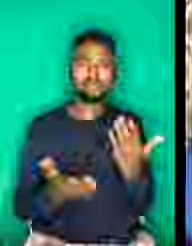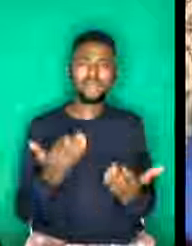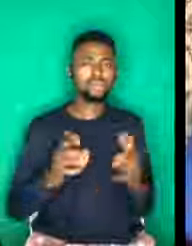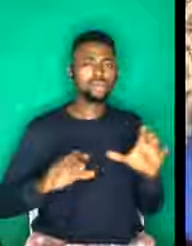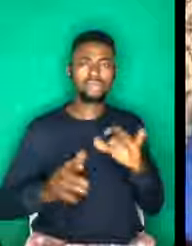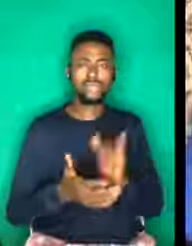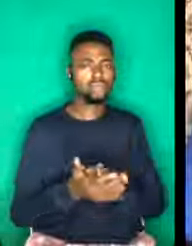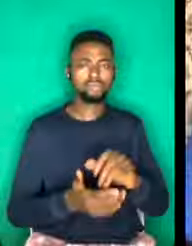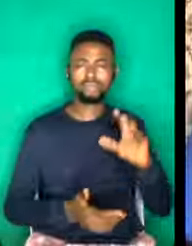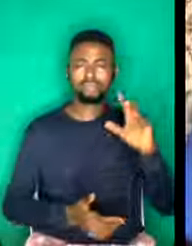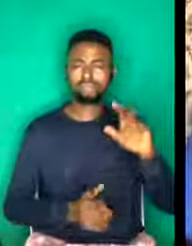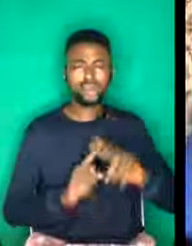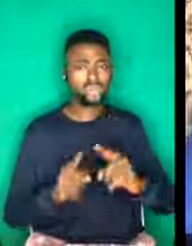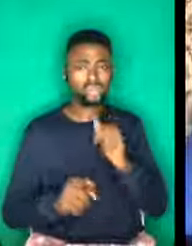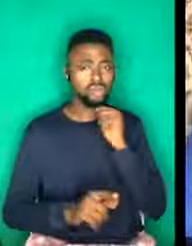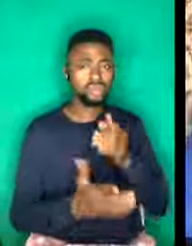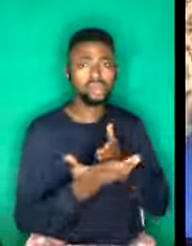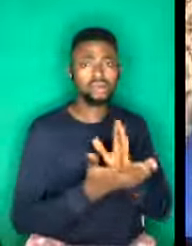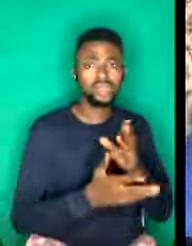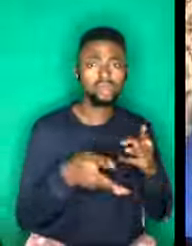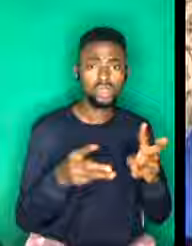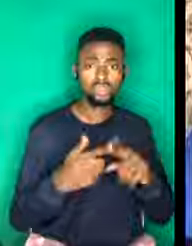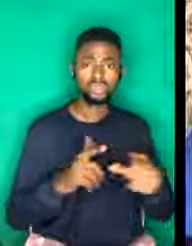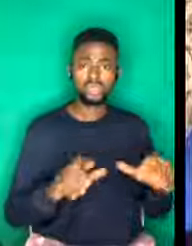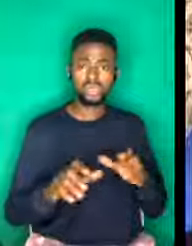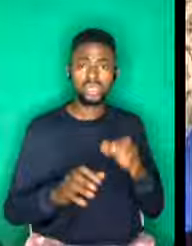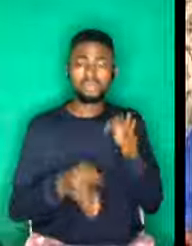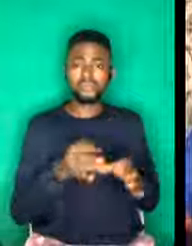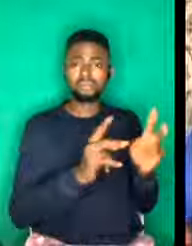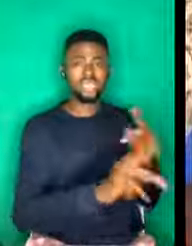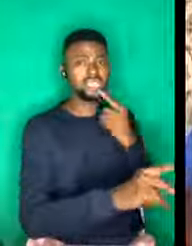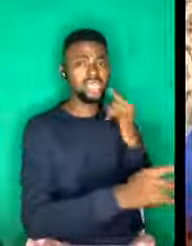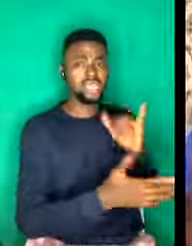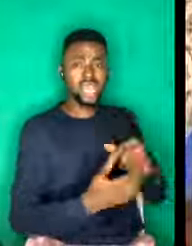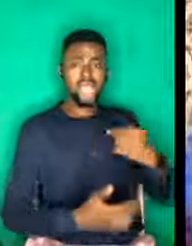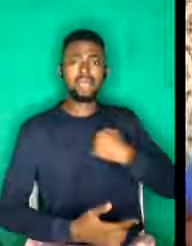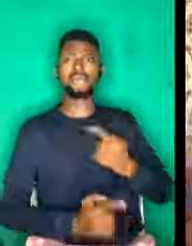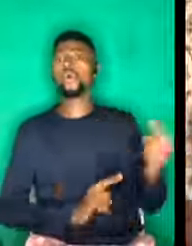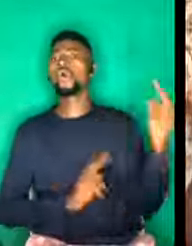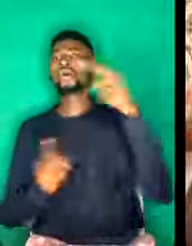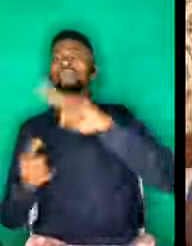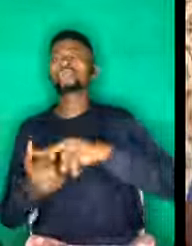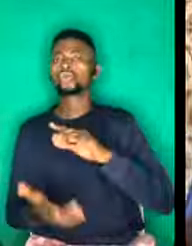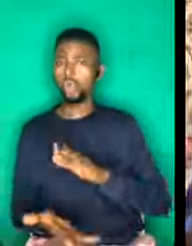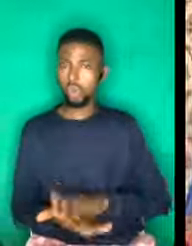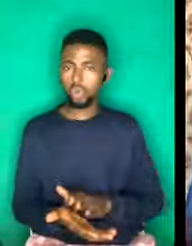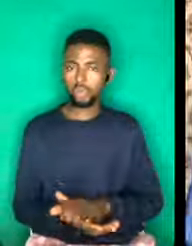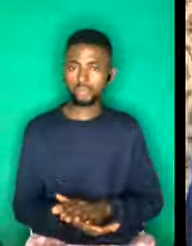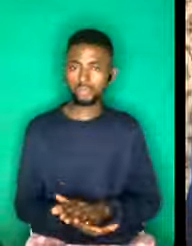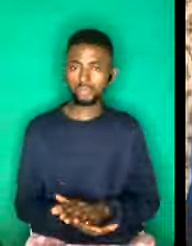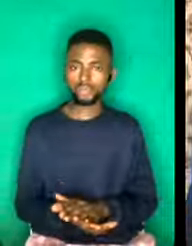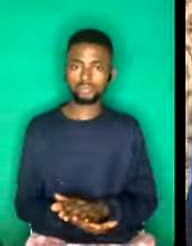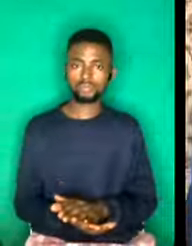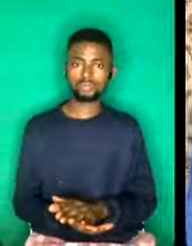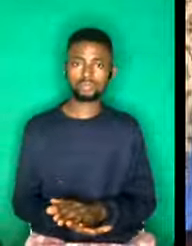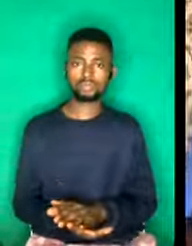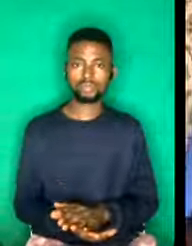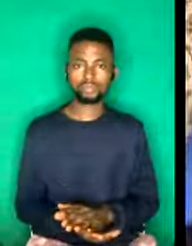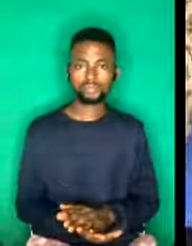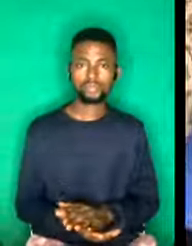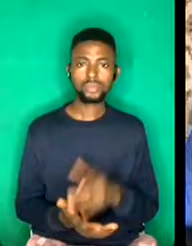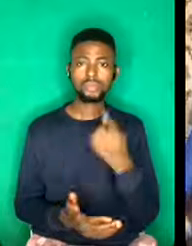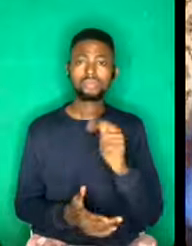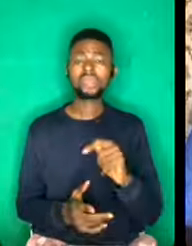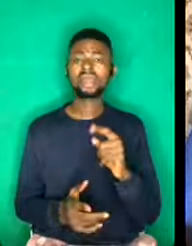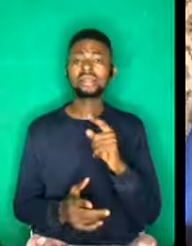it. If he Okay. says I'm going to school, I'm going to school. Looking at him, and also the speaker should be facing the deaf